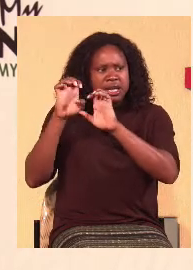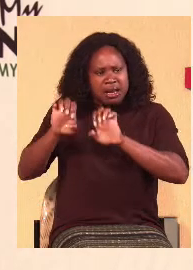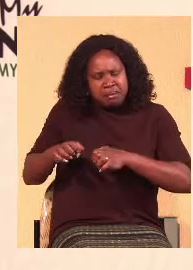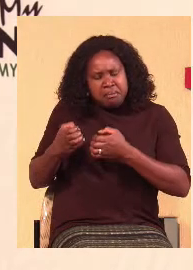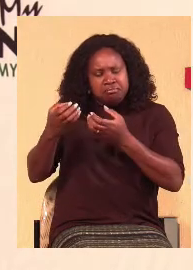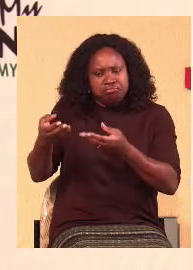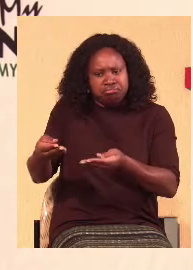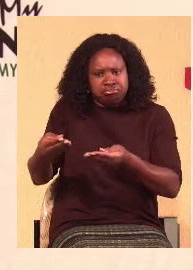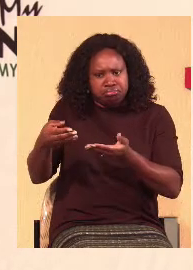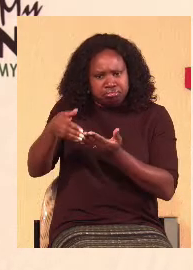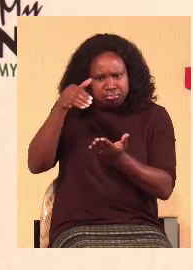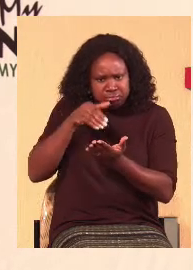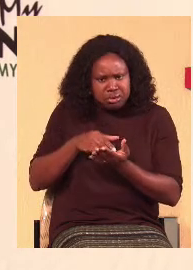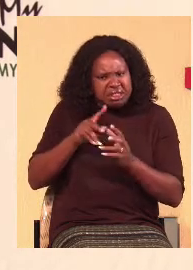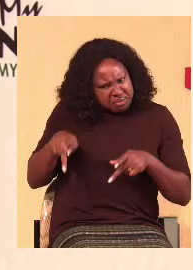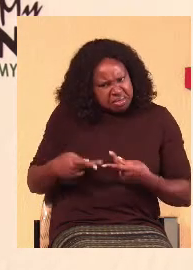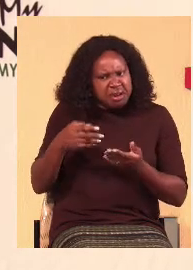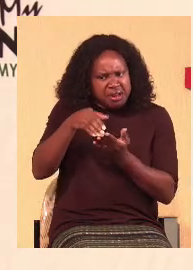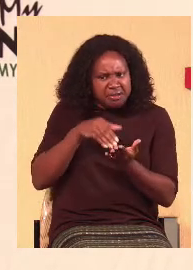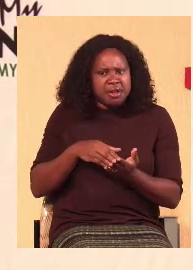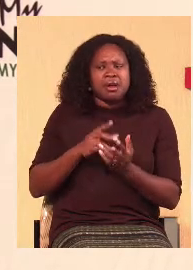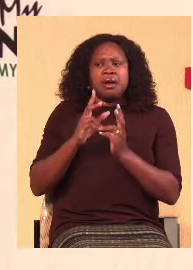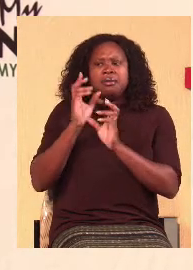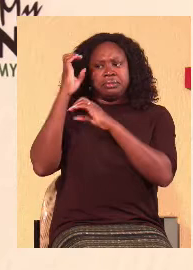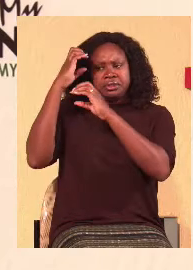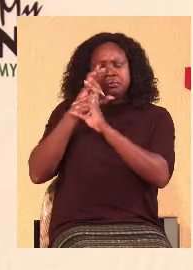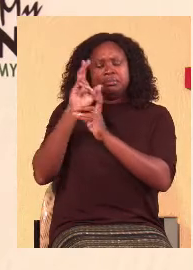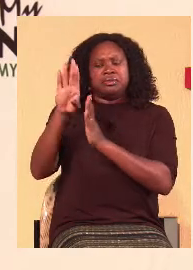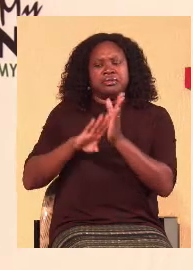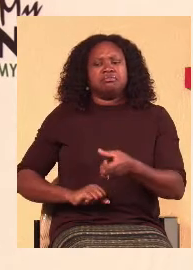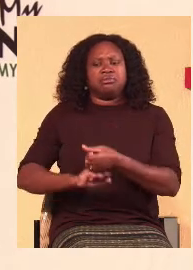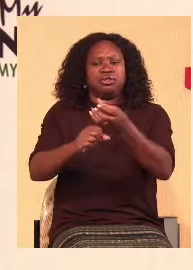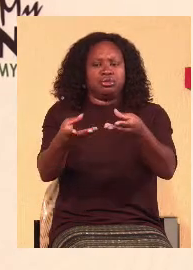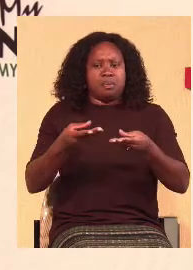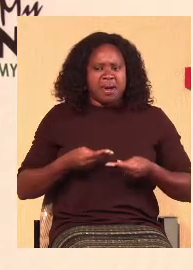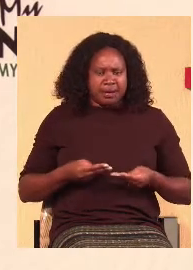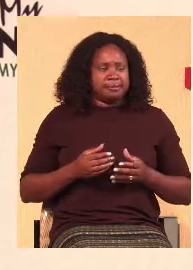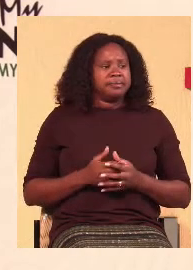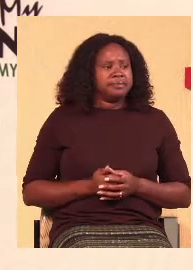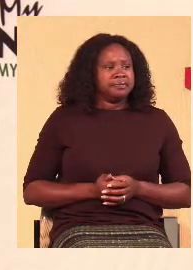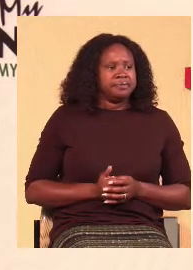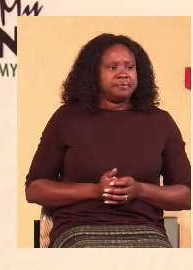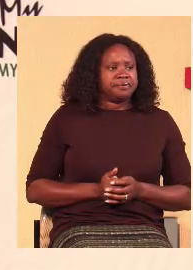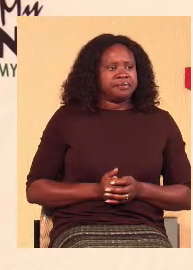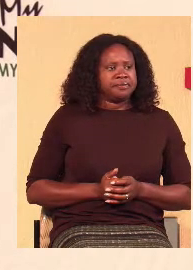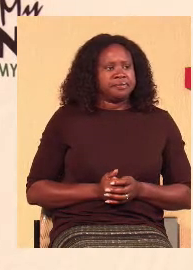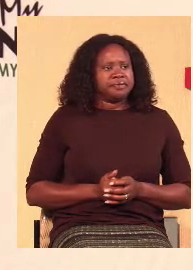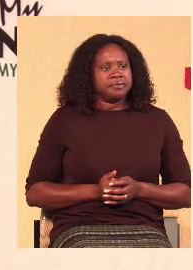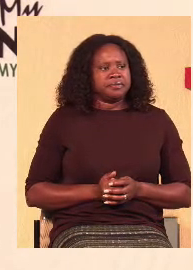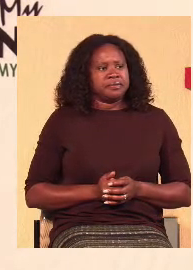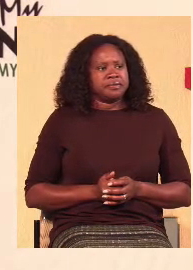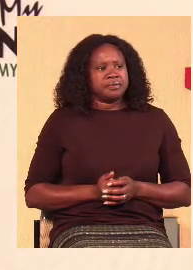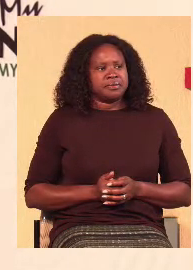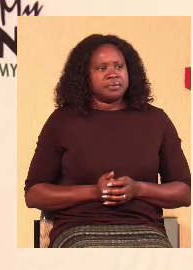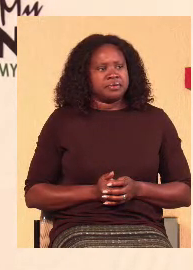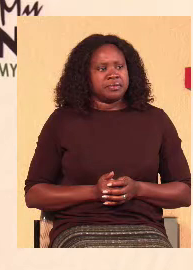there. They have witnessed the donation. But when it was looked further,